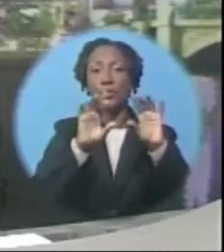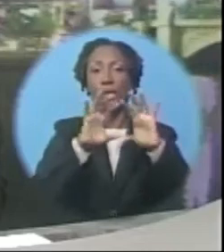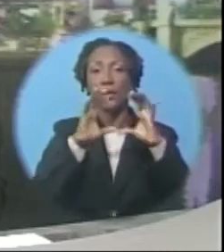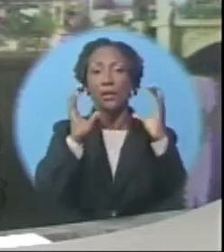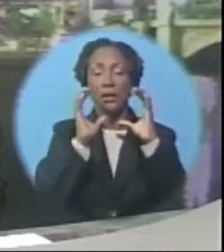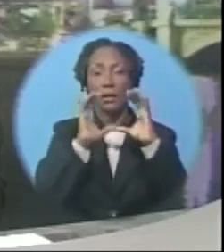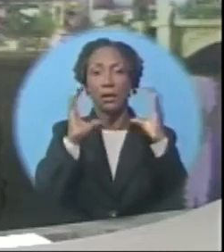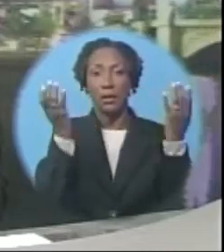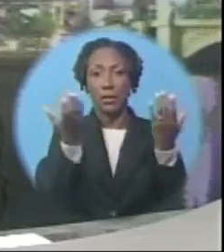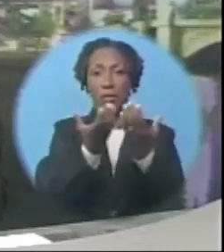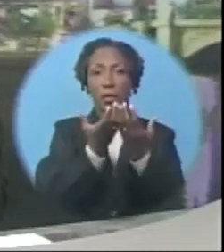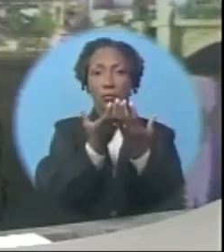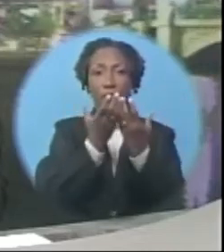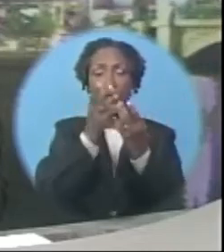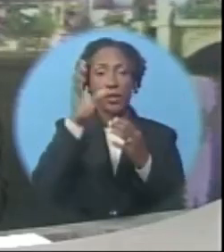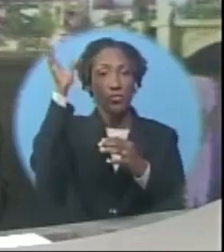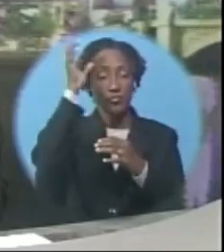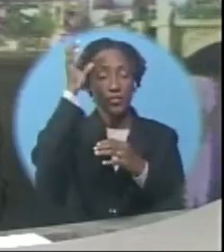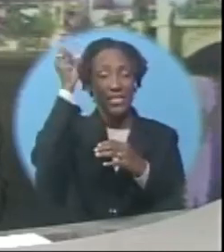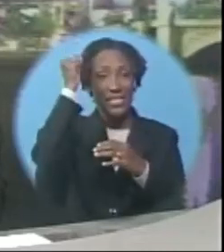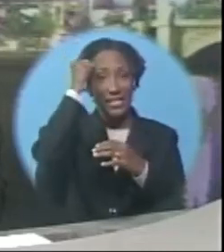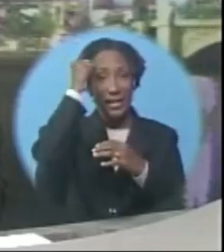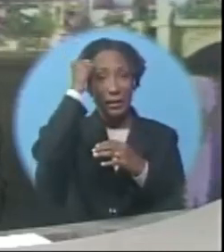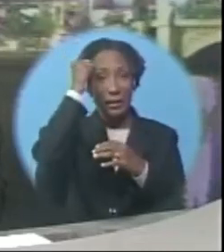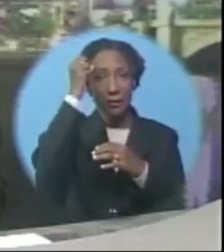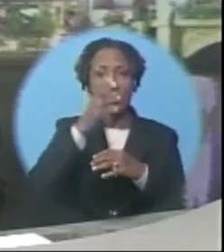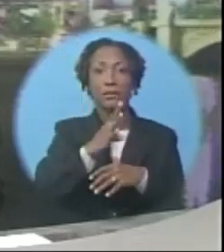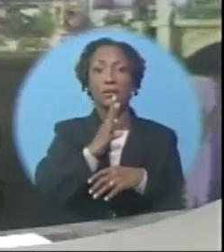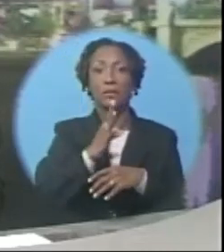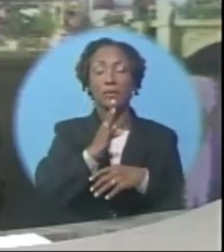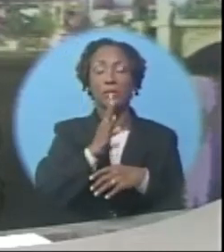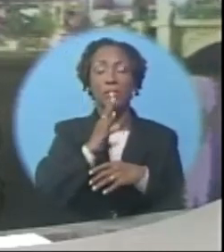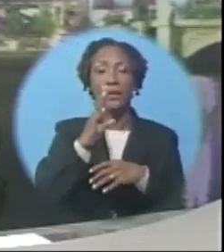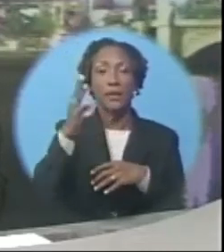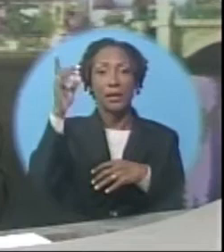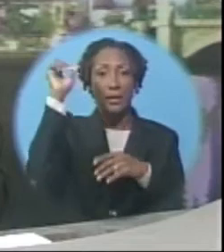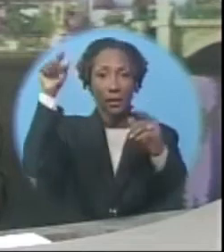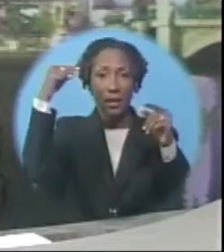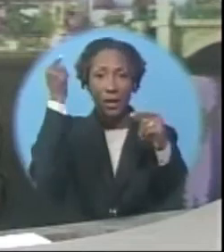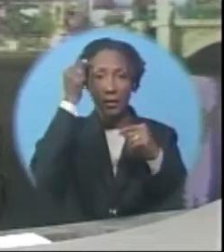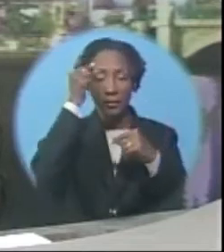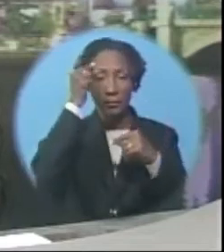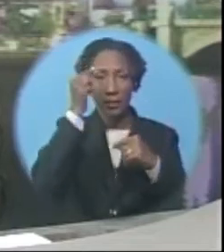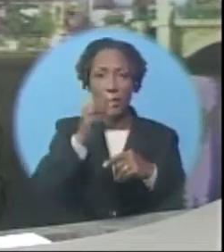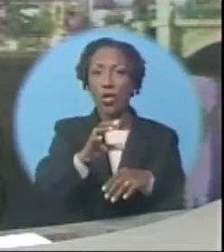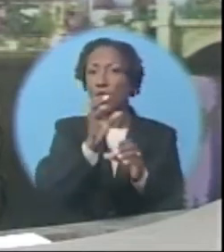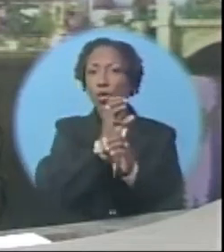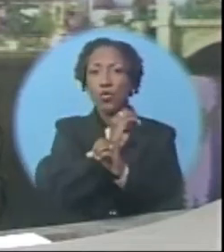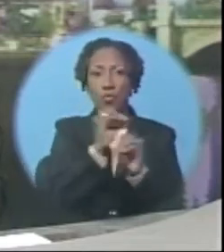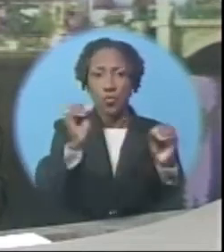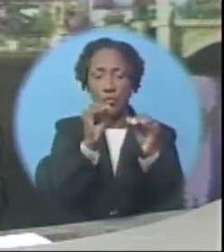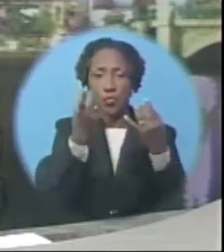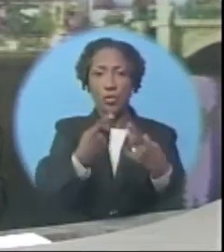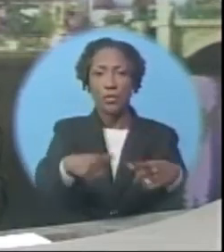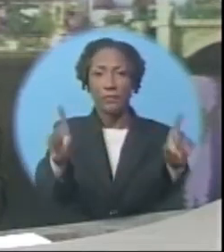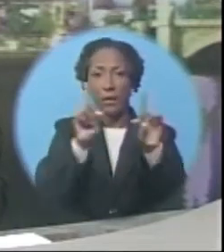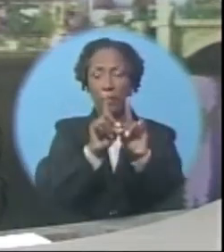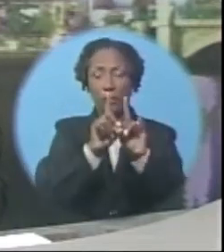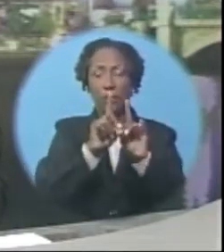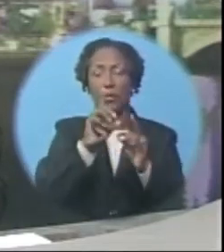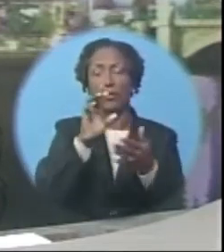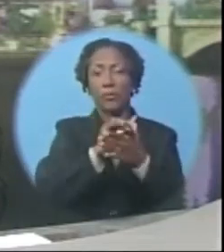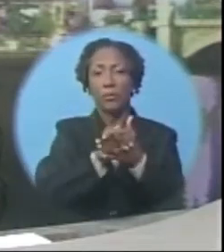government headquarters. He also reiterated there will be no devaluation of the Barbados dollar. Lisa Broom tells us